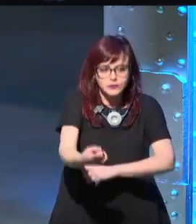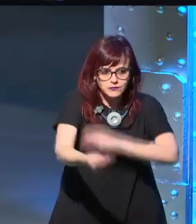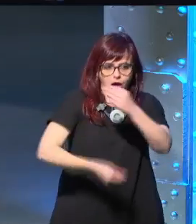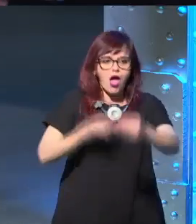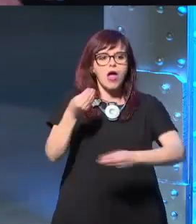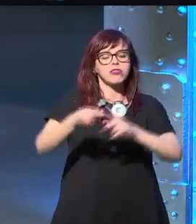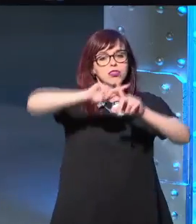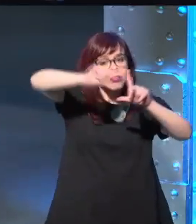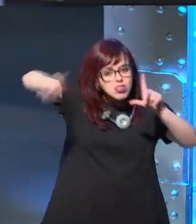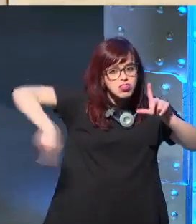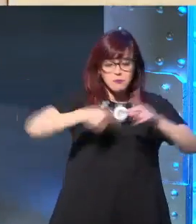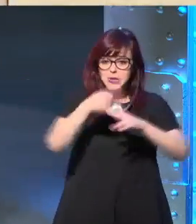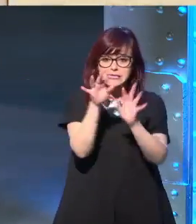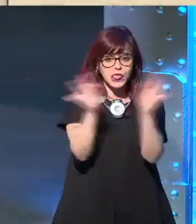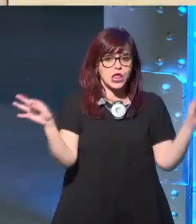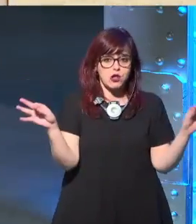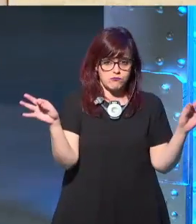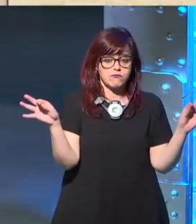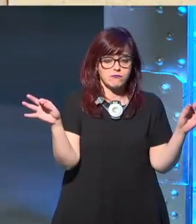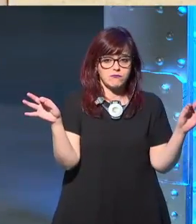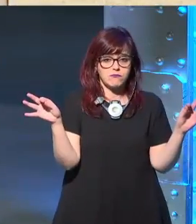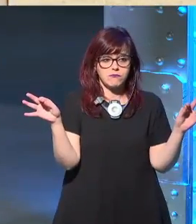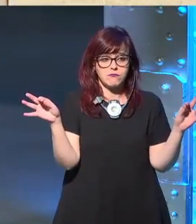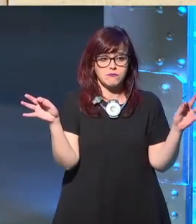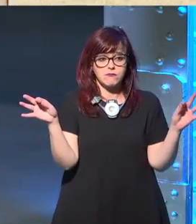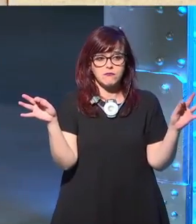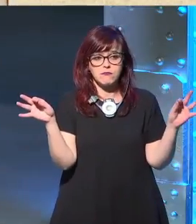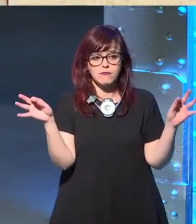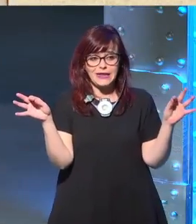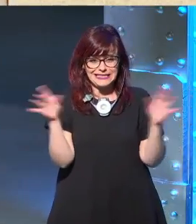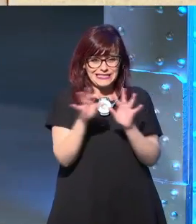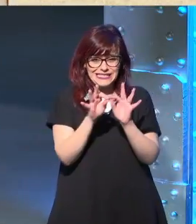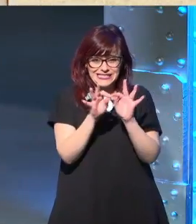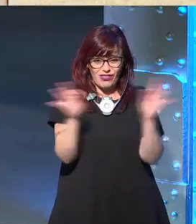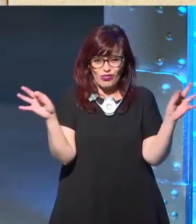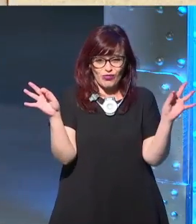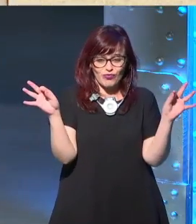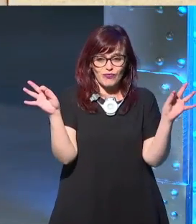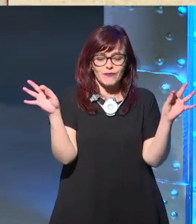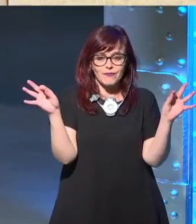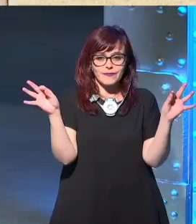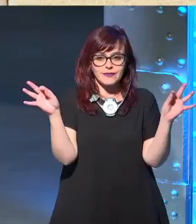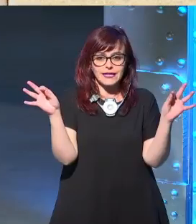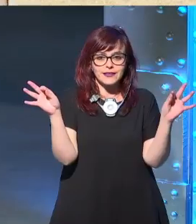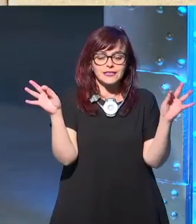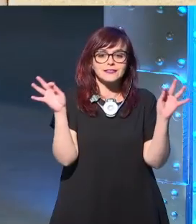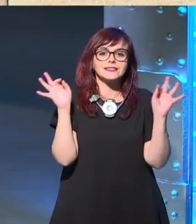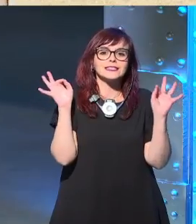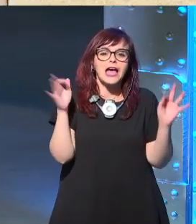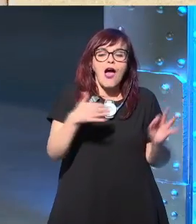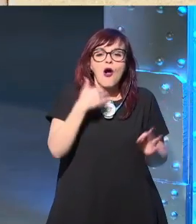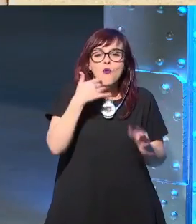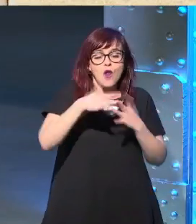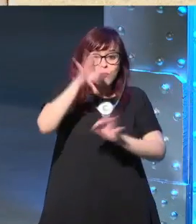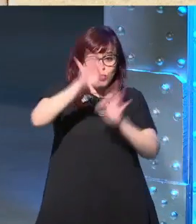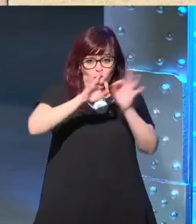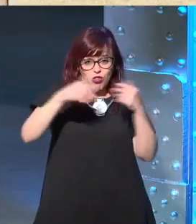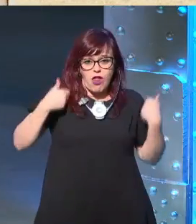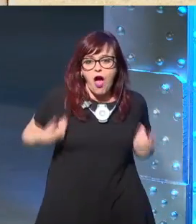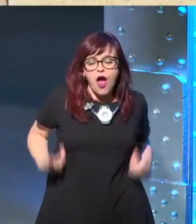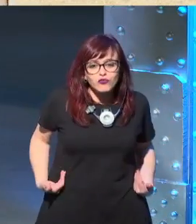Quite simply, it's in a different league. It's a perfect piece of anatomy. Every proportion of the human body is